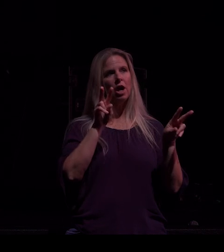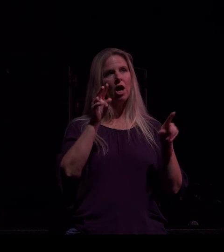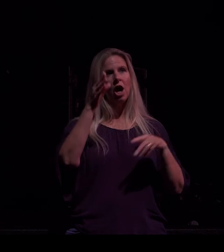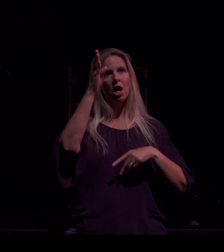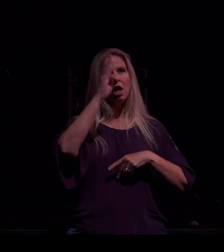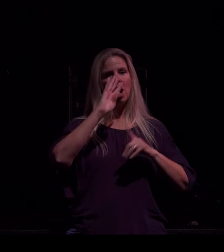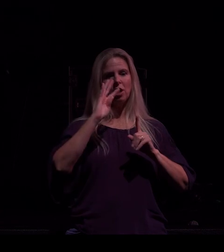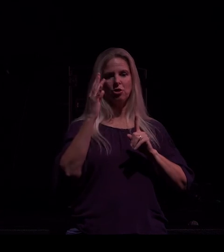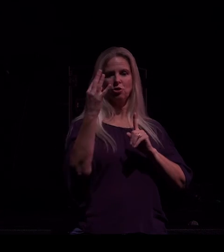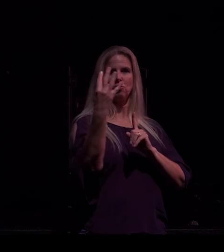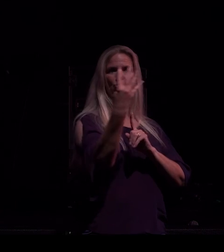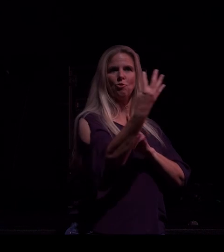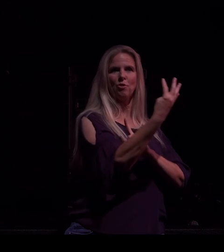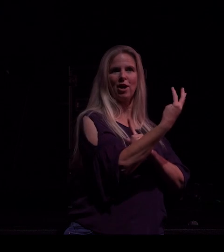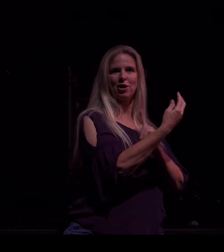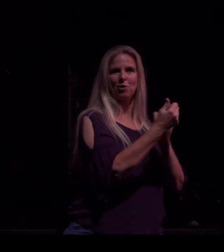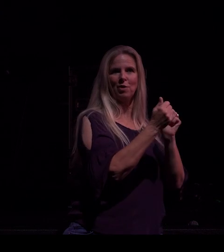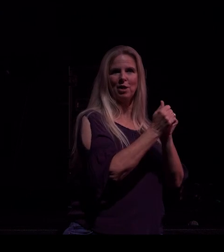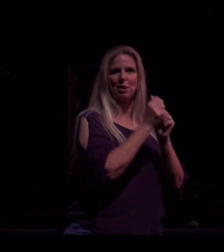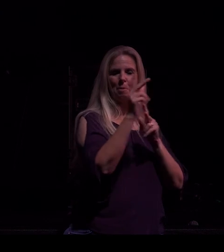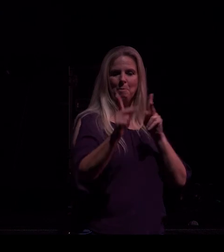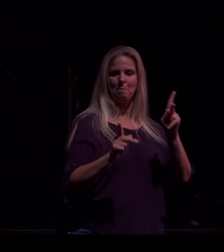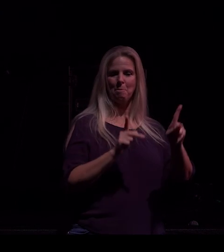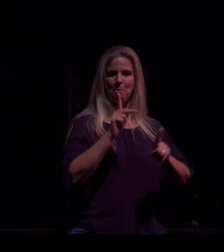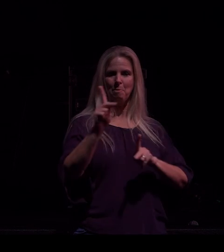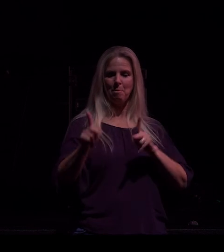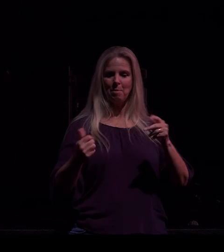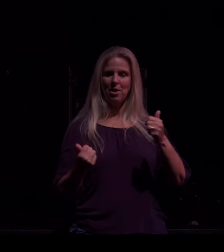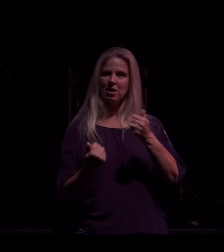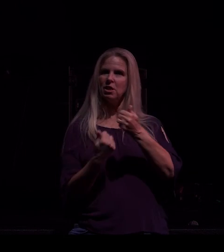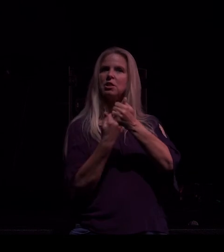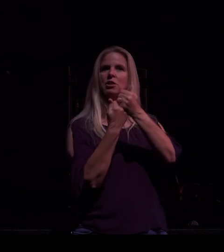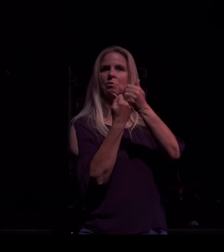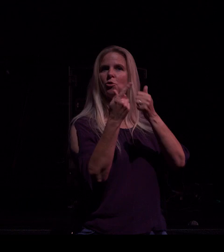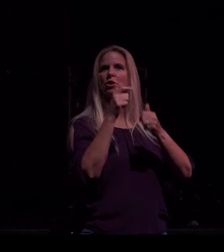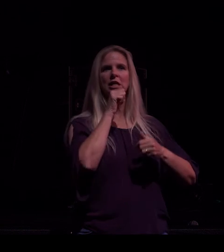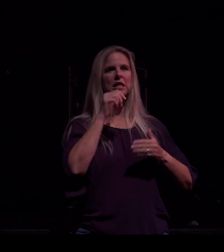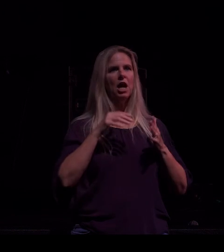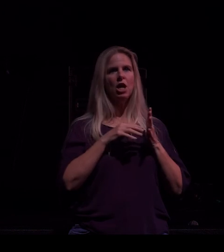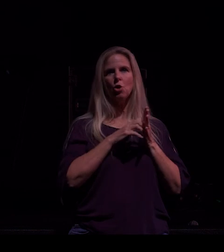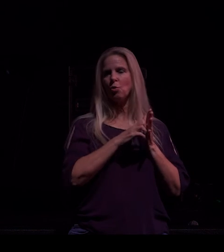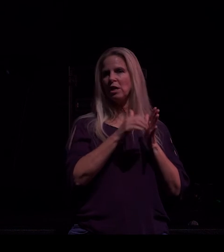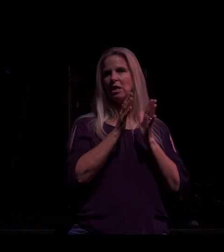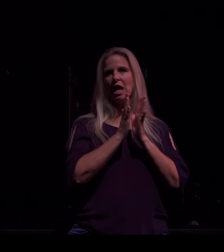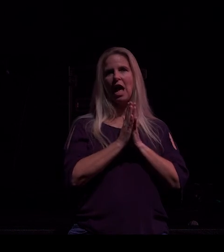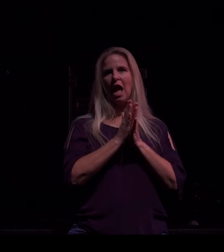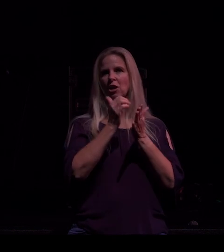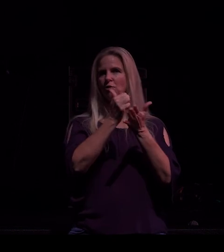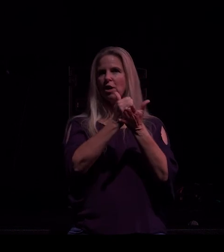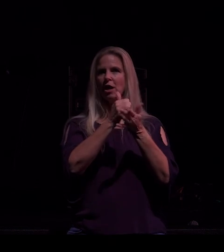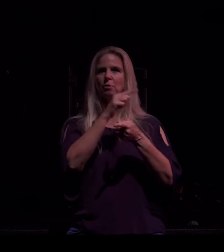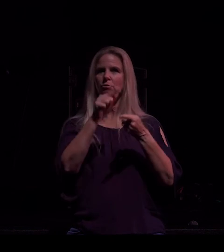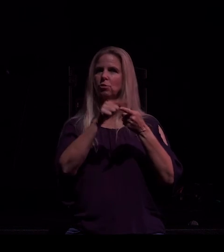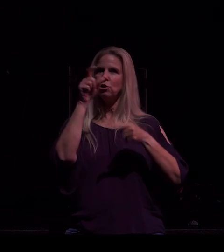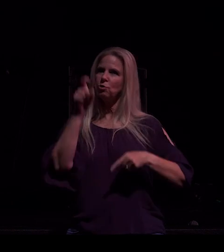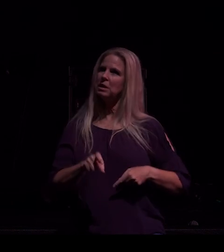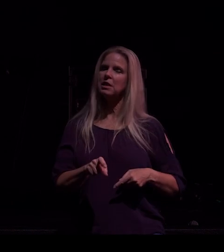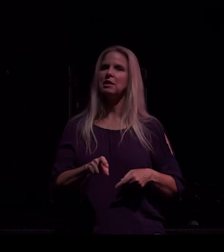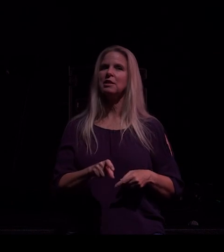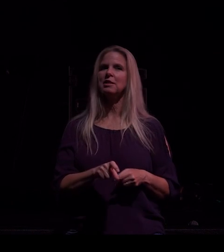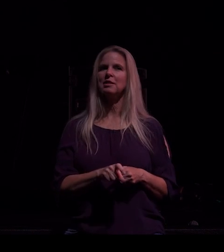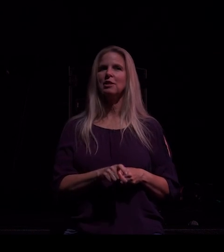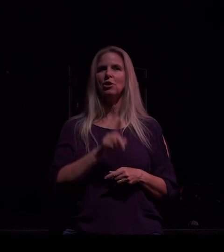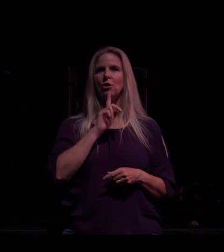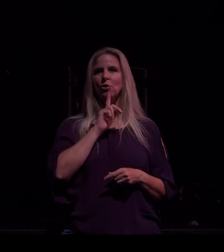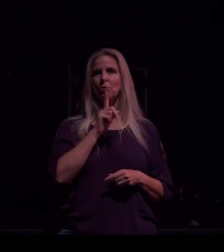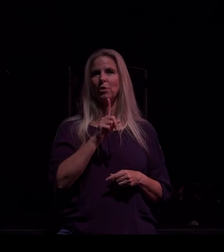surrounded you with people who have your back. It's not a weakness to ask for help when you need it. In